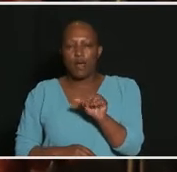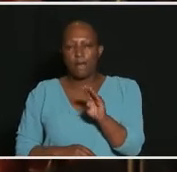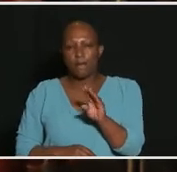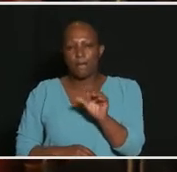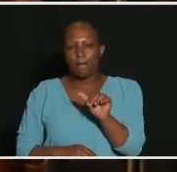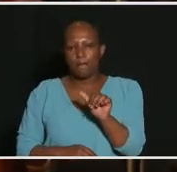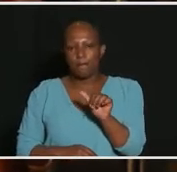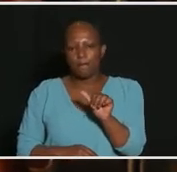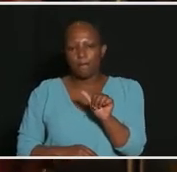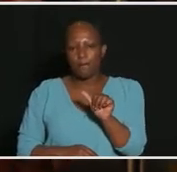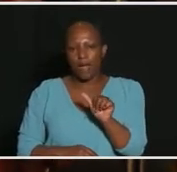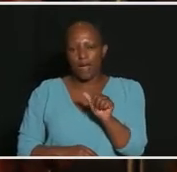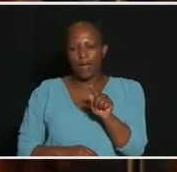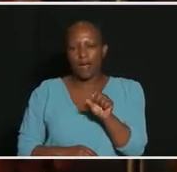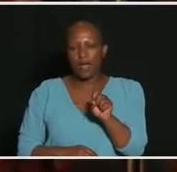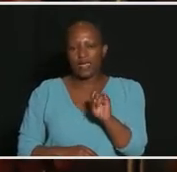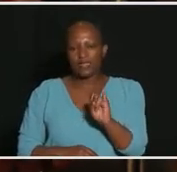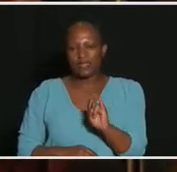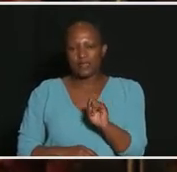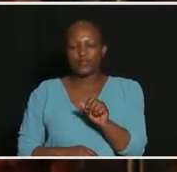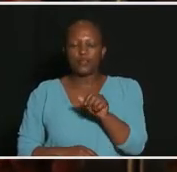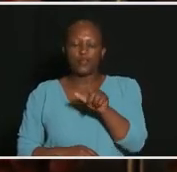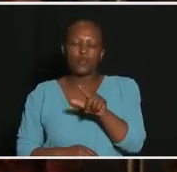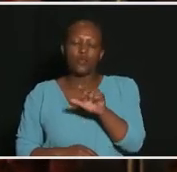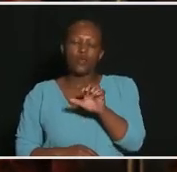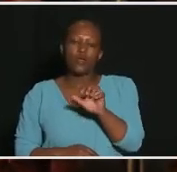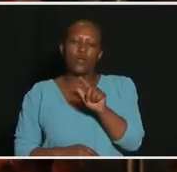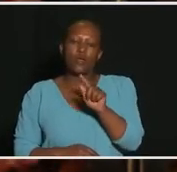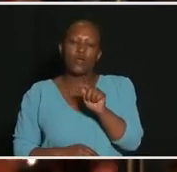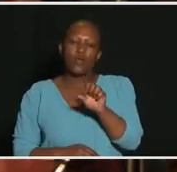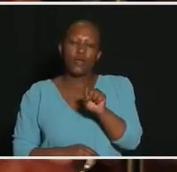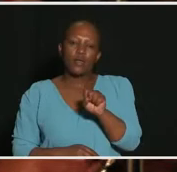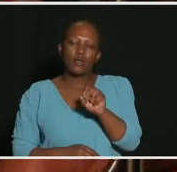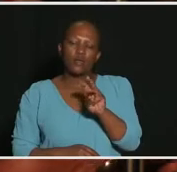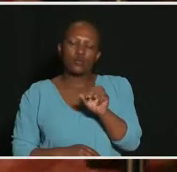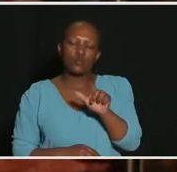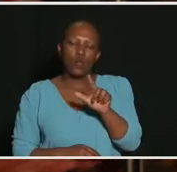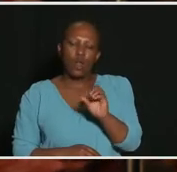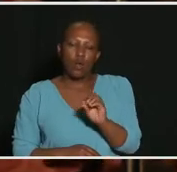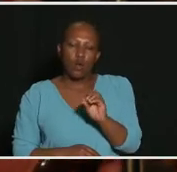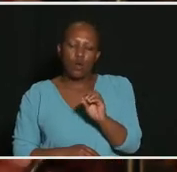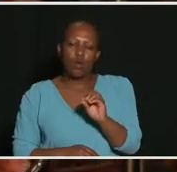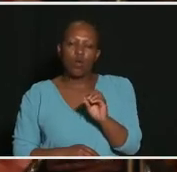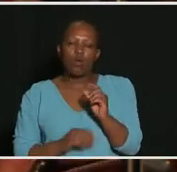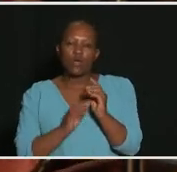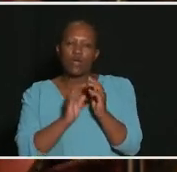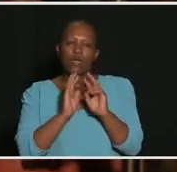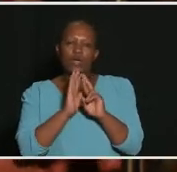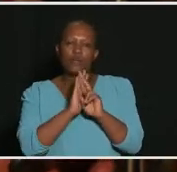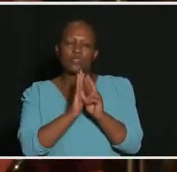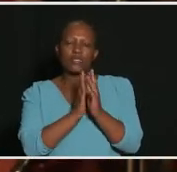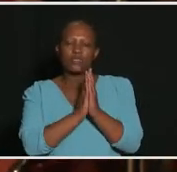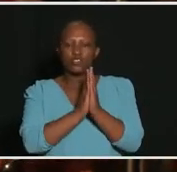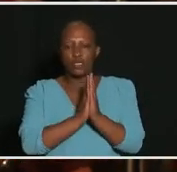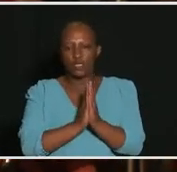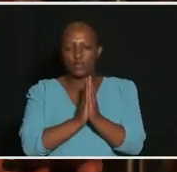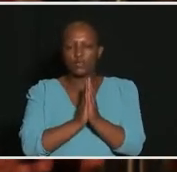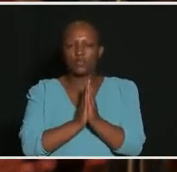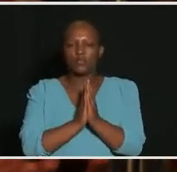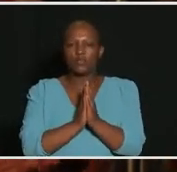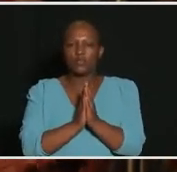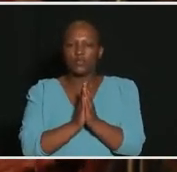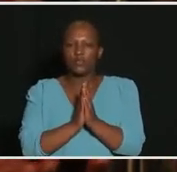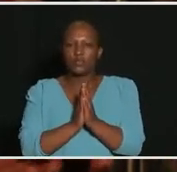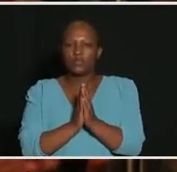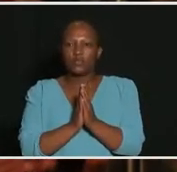Church and as well representing Salt and Light In Motion and my position and our proposition on this